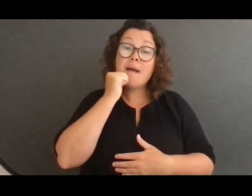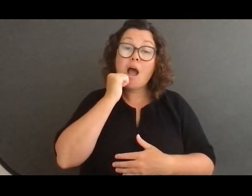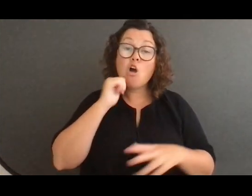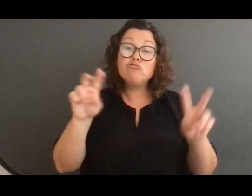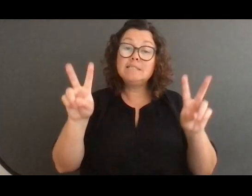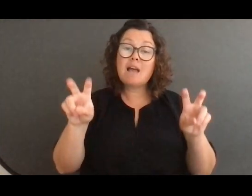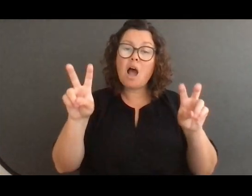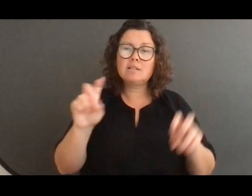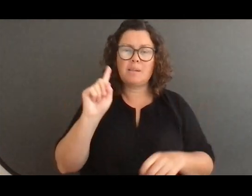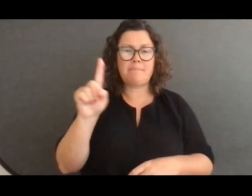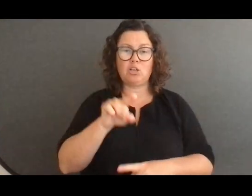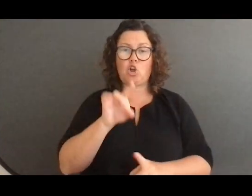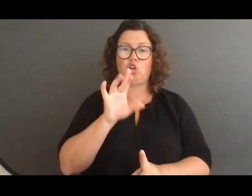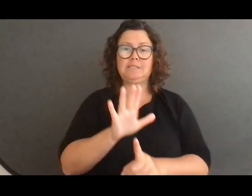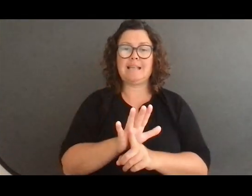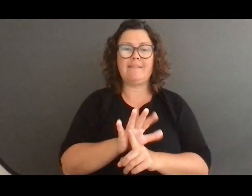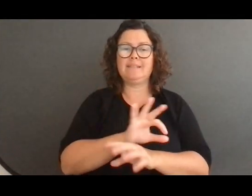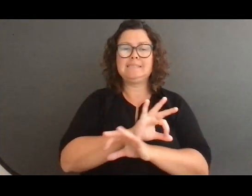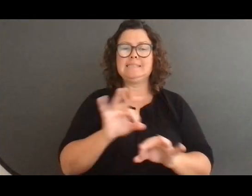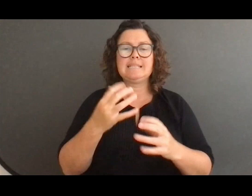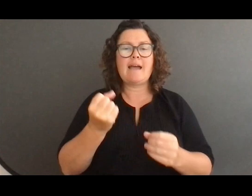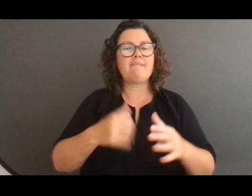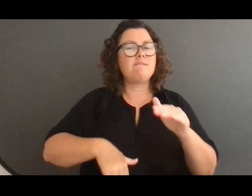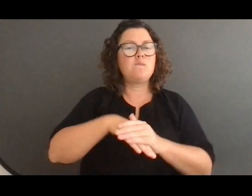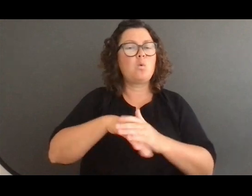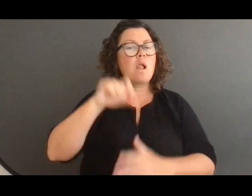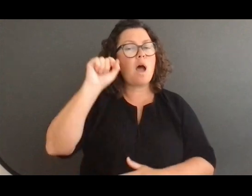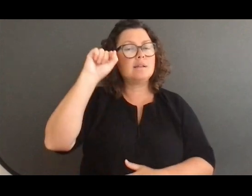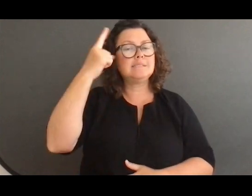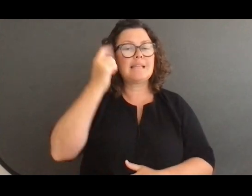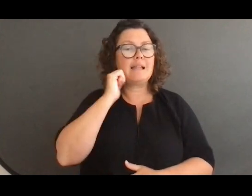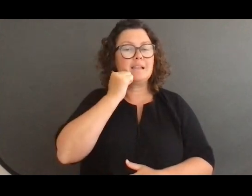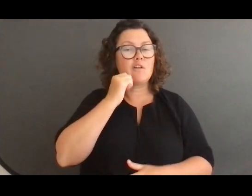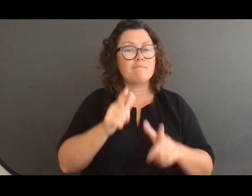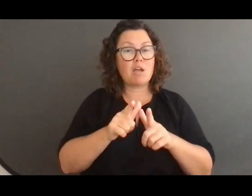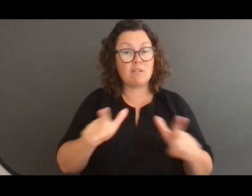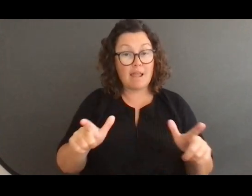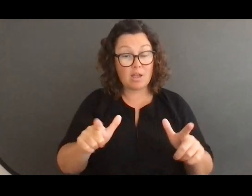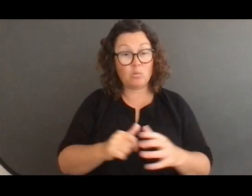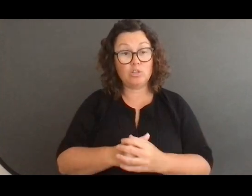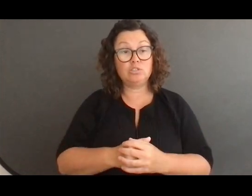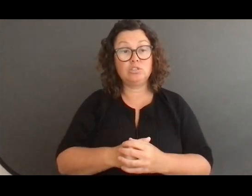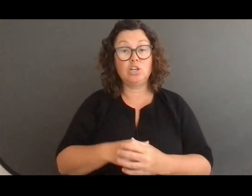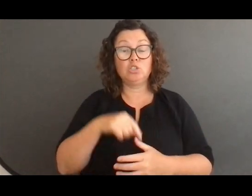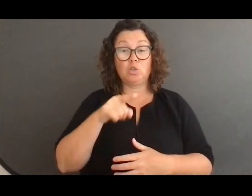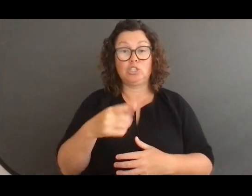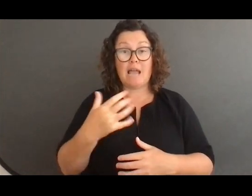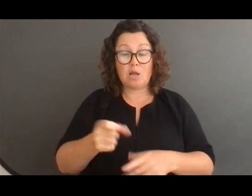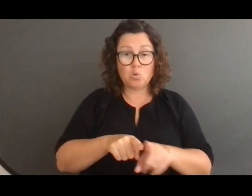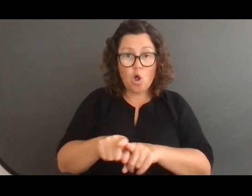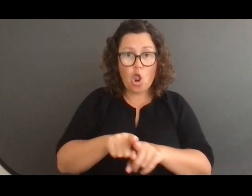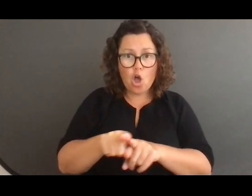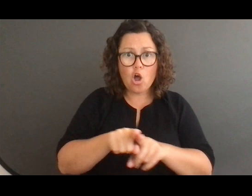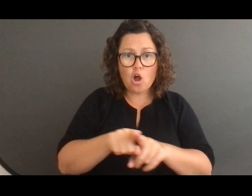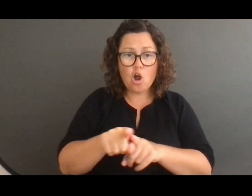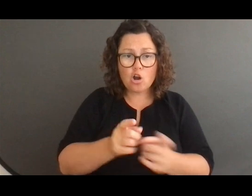confident understanding of te reo. So this small question became a big part of her learning on this project. First, she wrote out a list of all the ideas